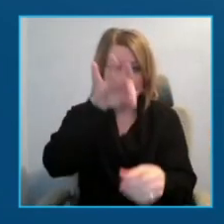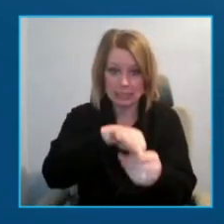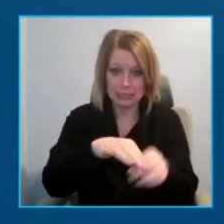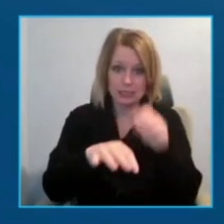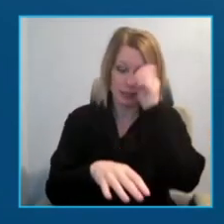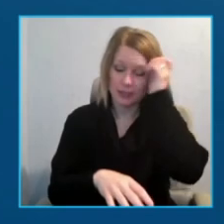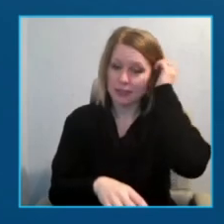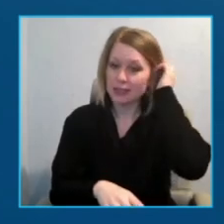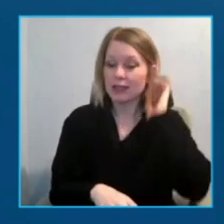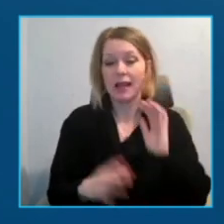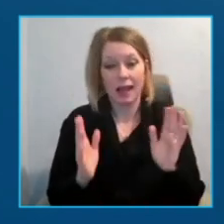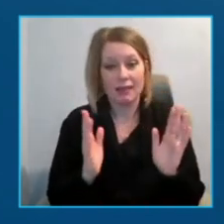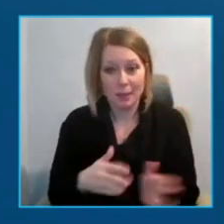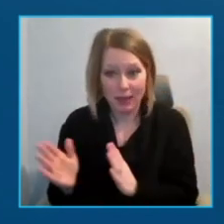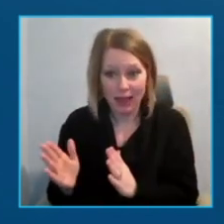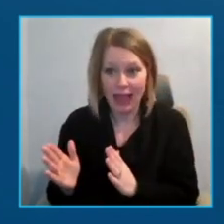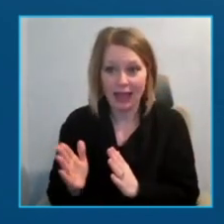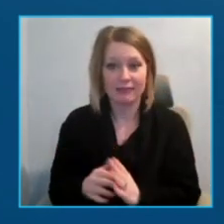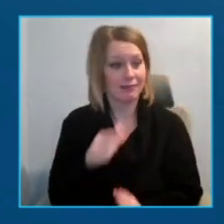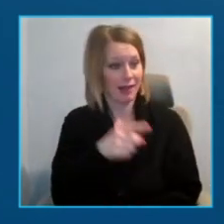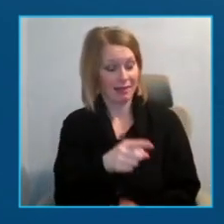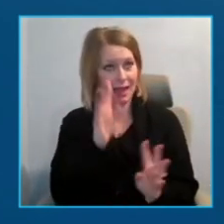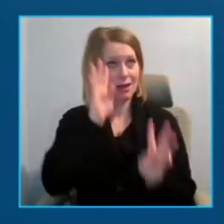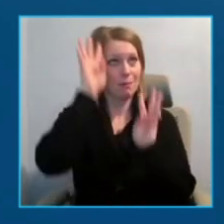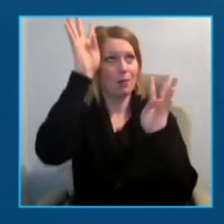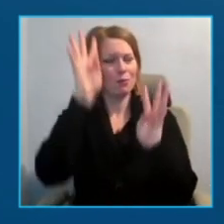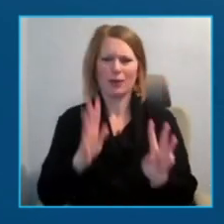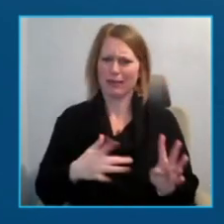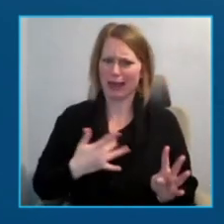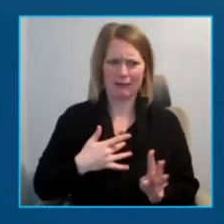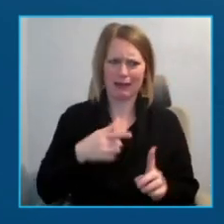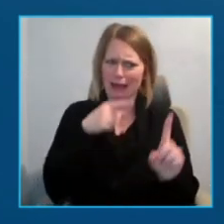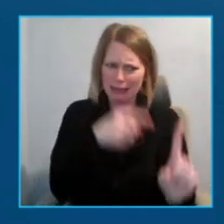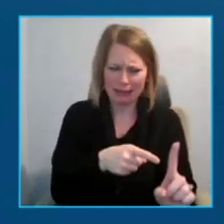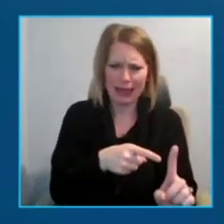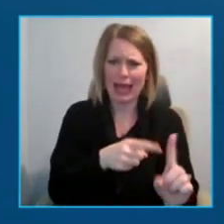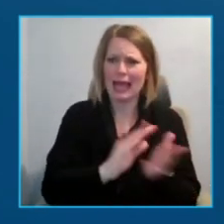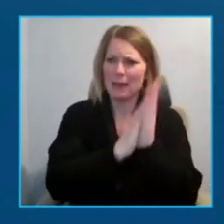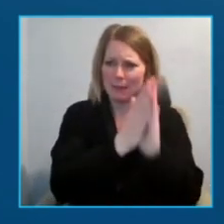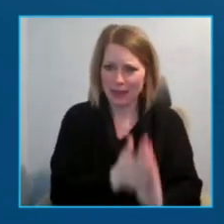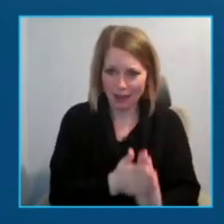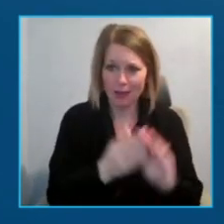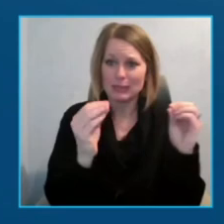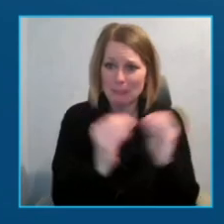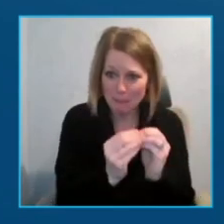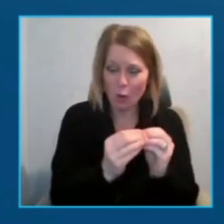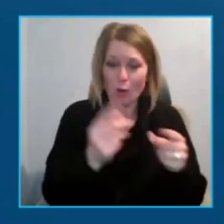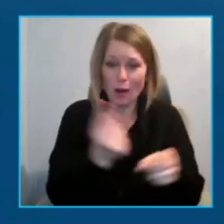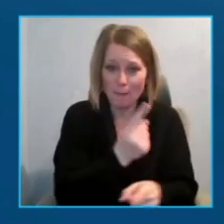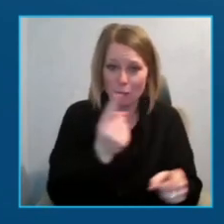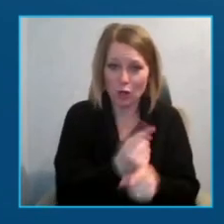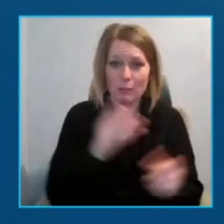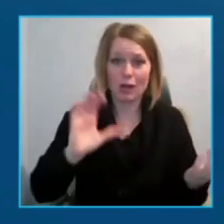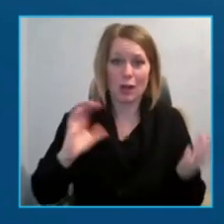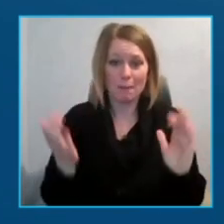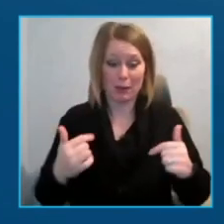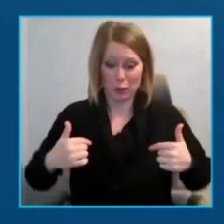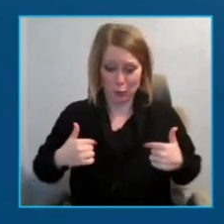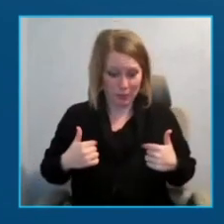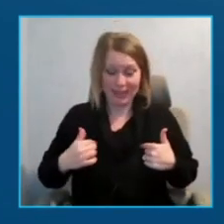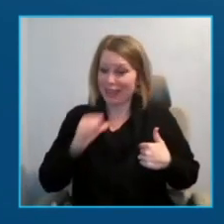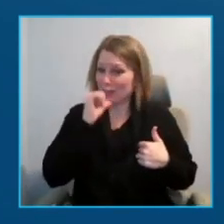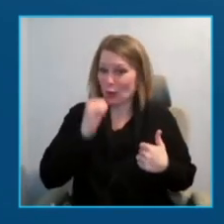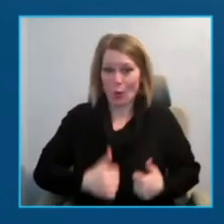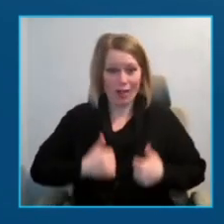be more appropriate than anything we non-West Virginians will come up with in terms of outreach.